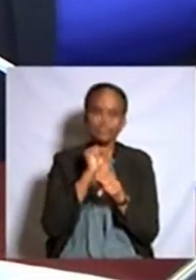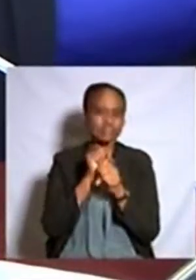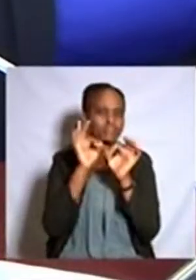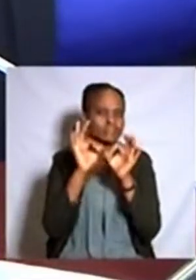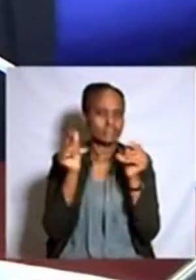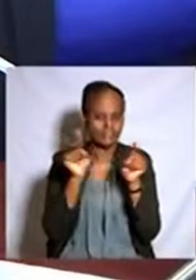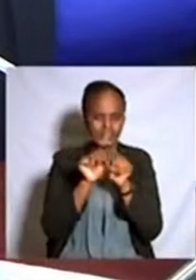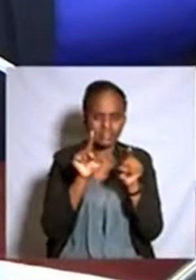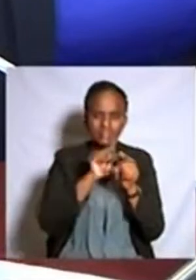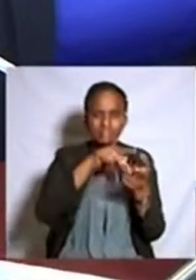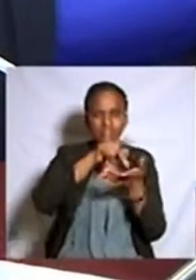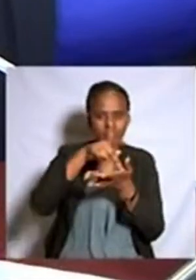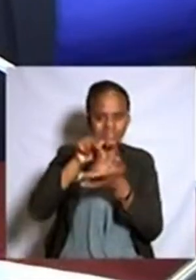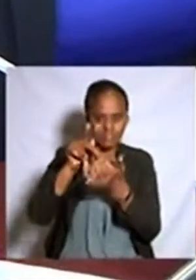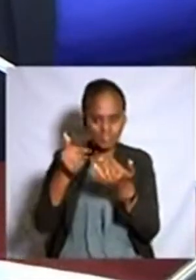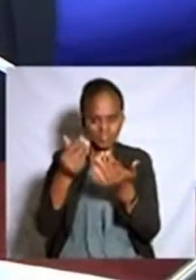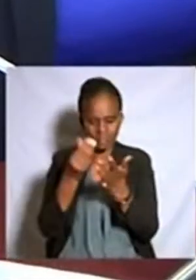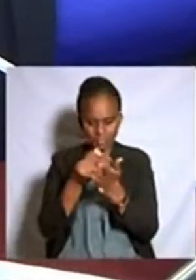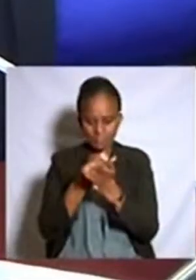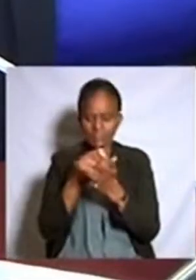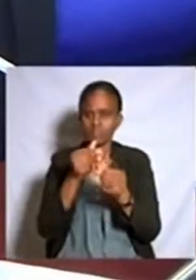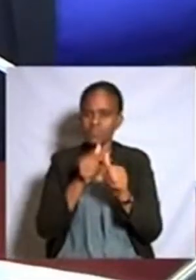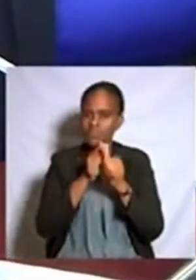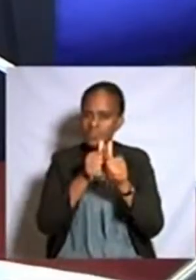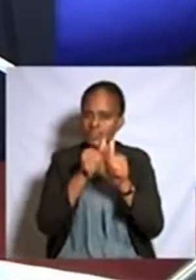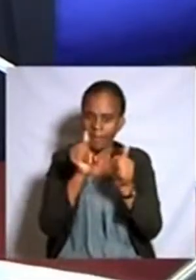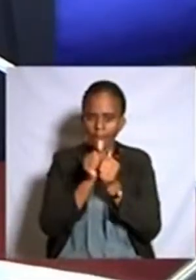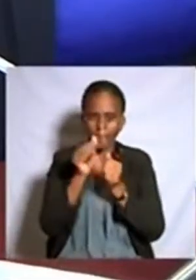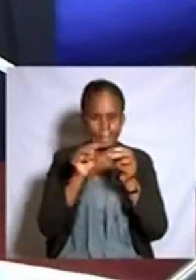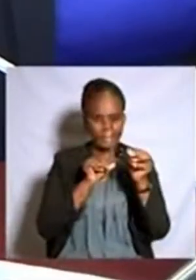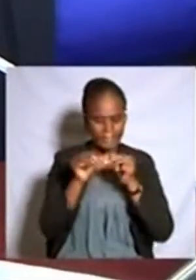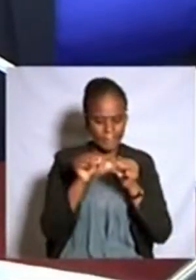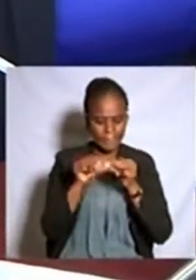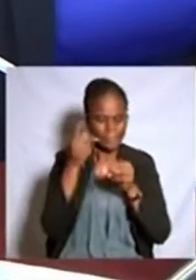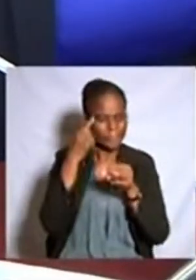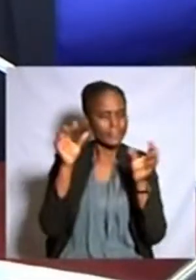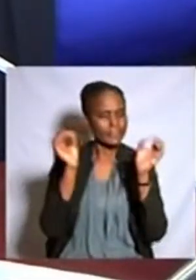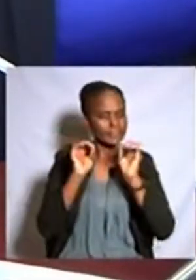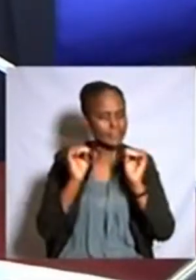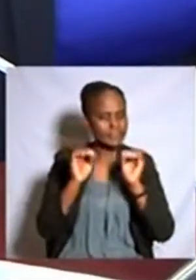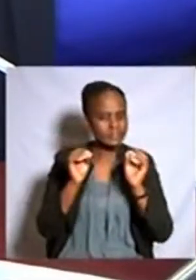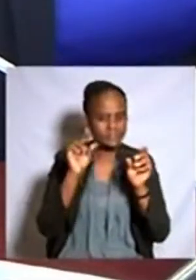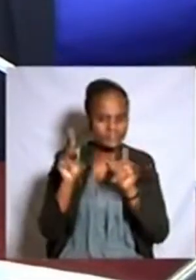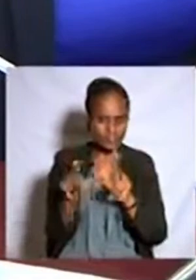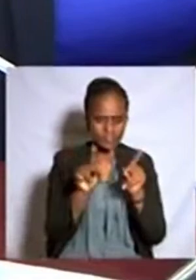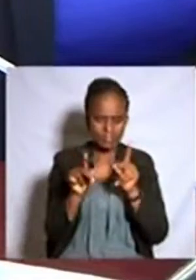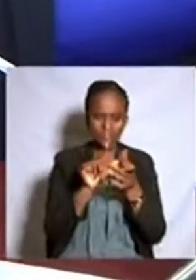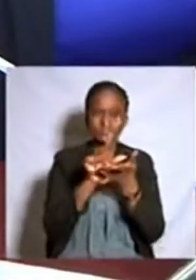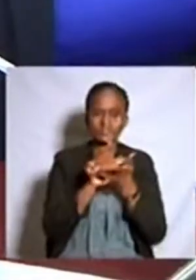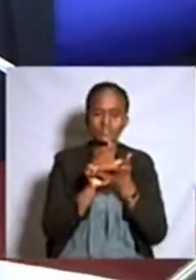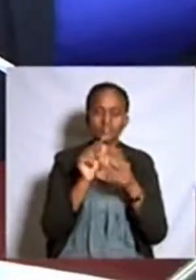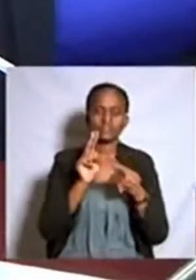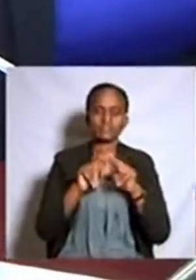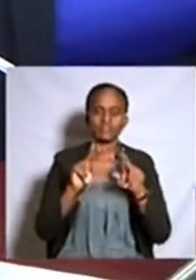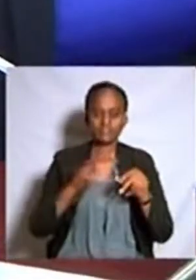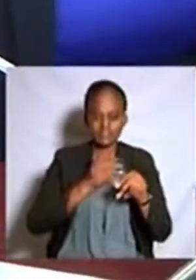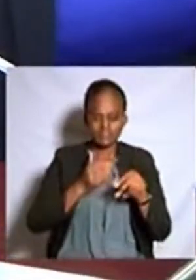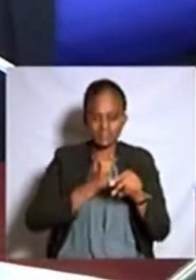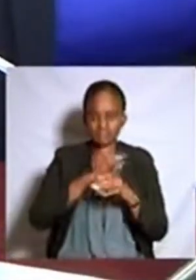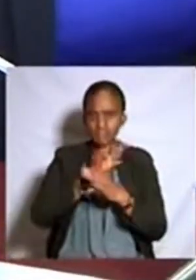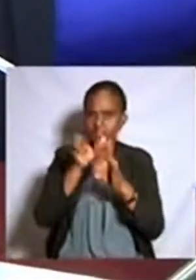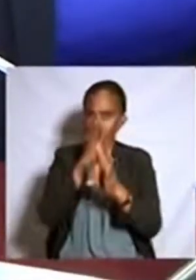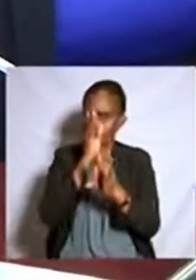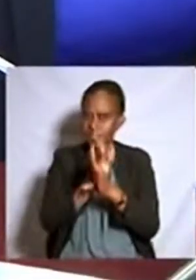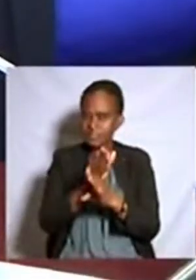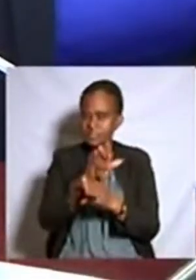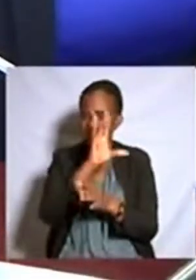being managed as such in line with procedure of management for non-performing loans. Chair, I wish to refer to Appendix